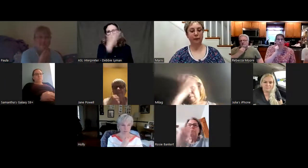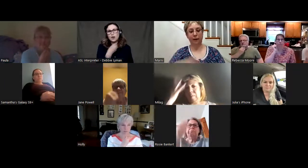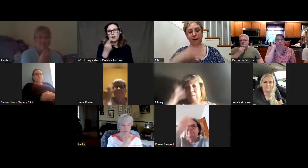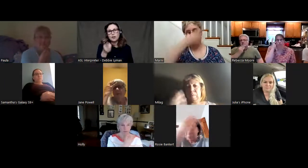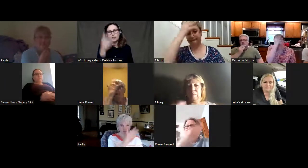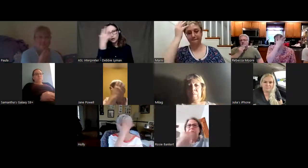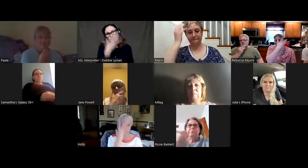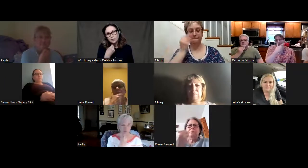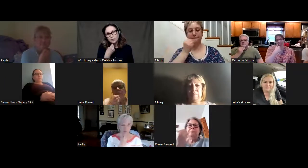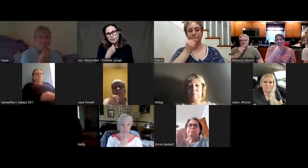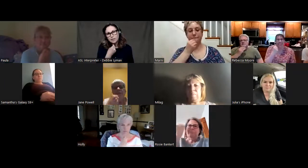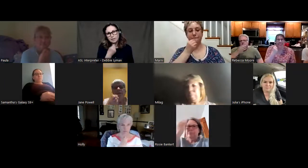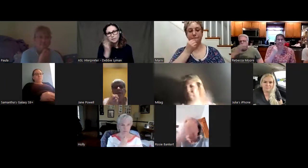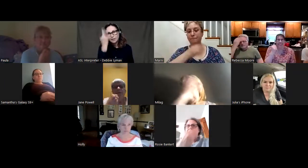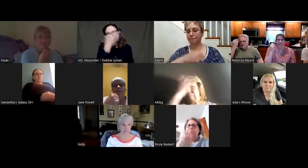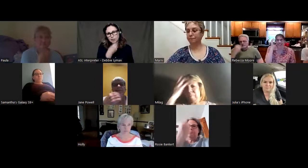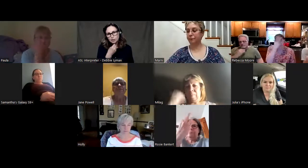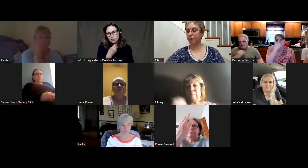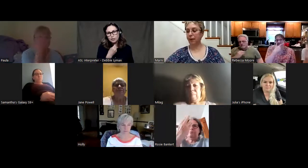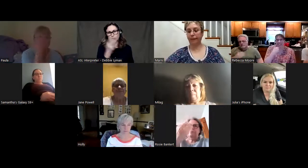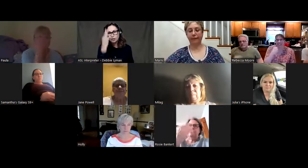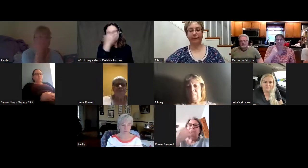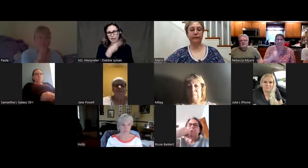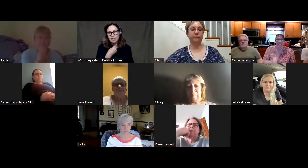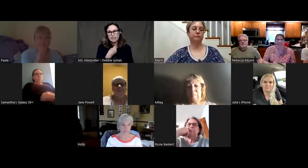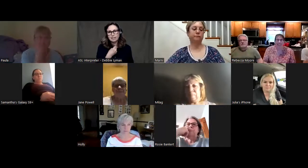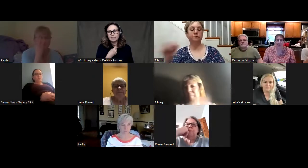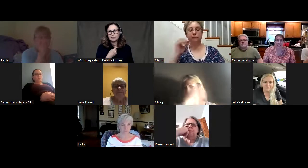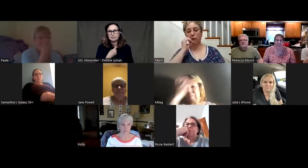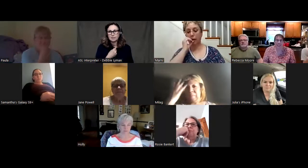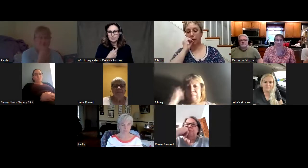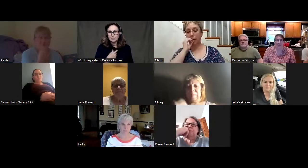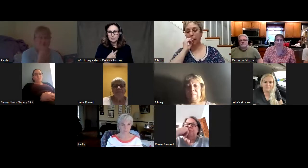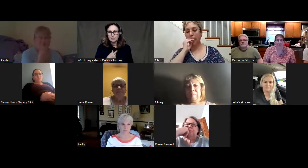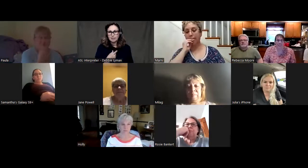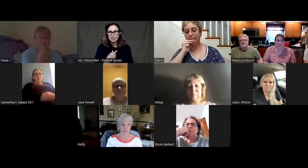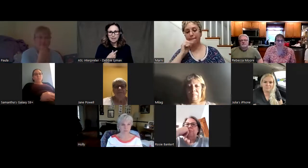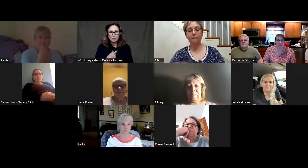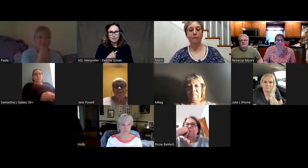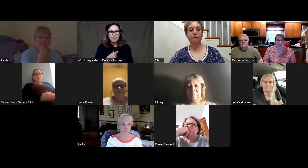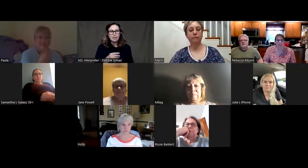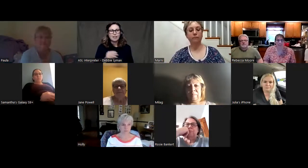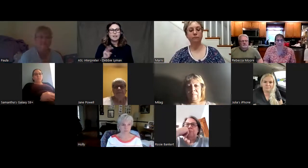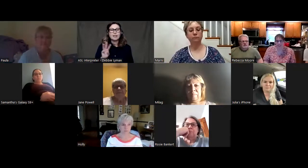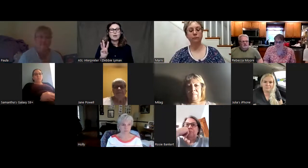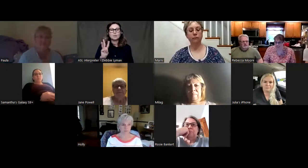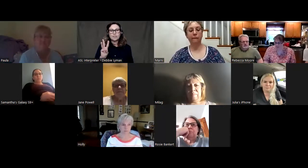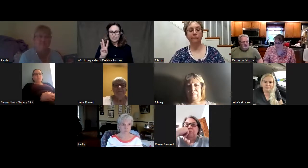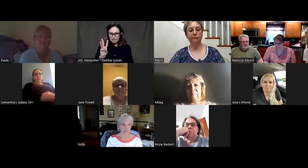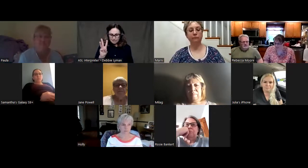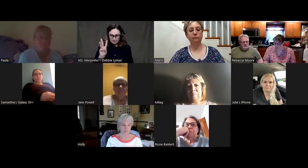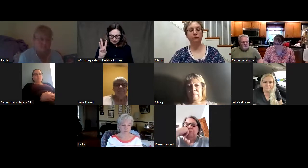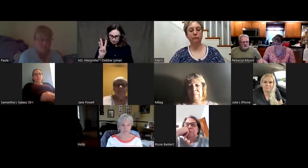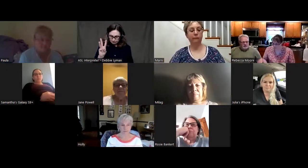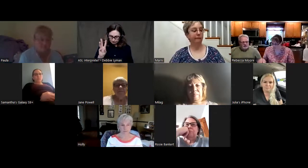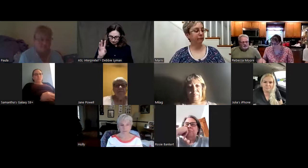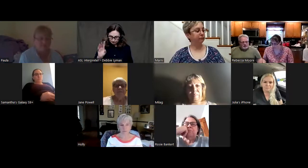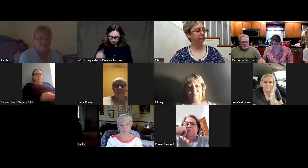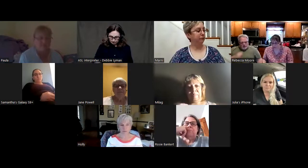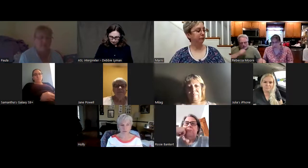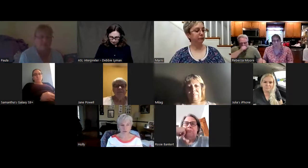say, oh, you're so pretty. You just close your hand. Okay. Number 6.